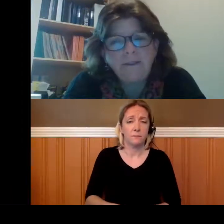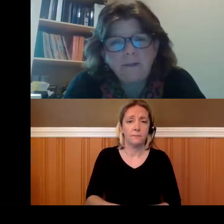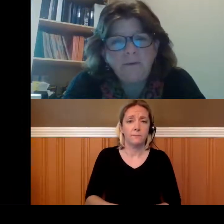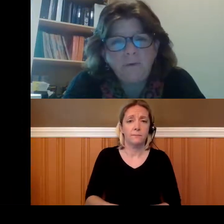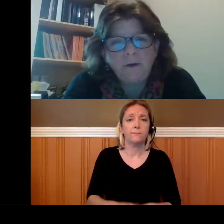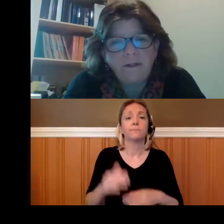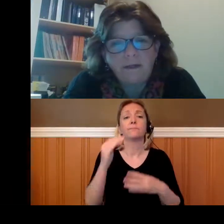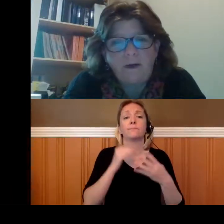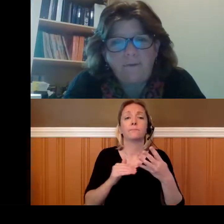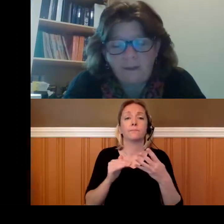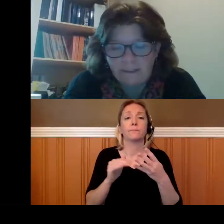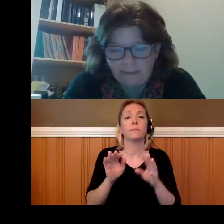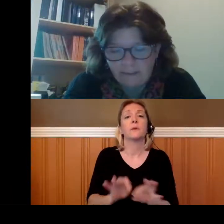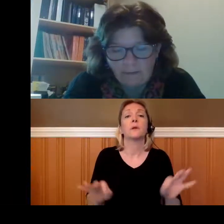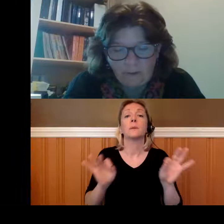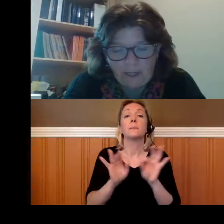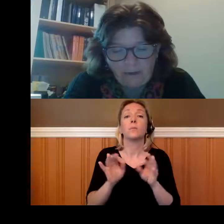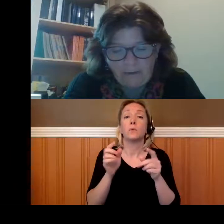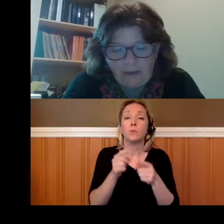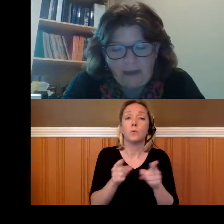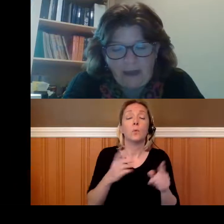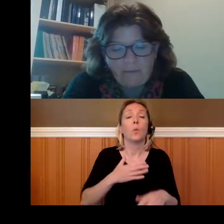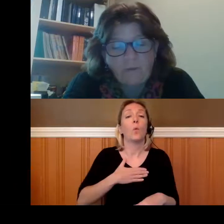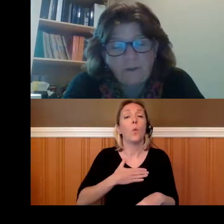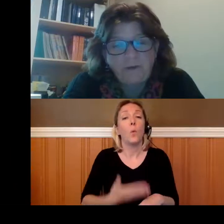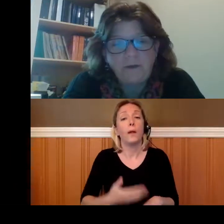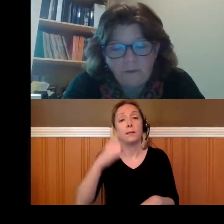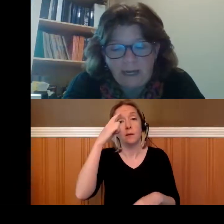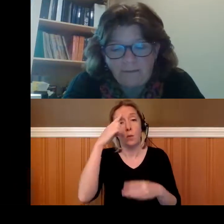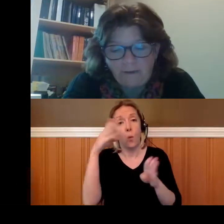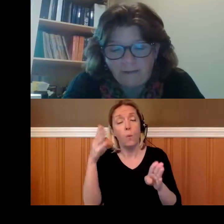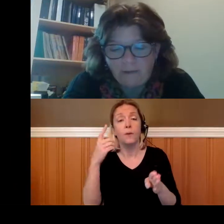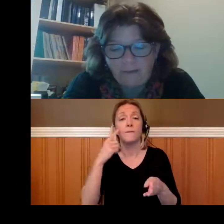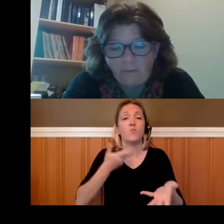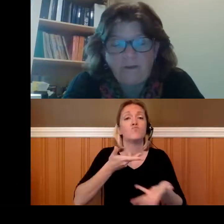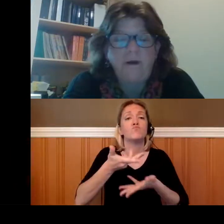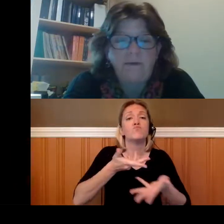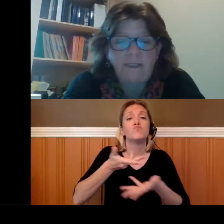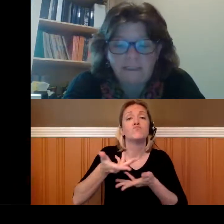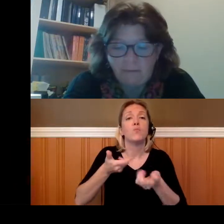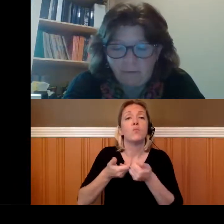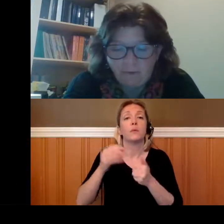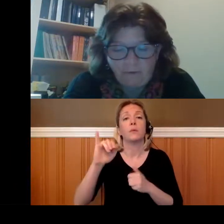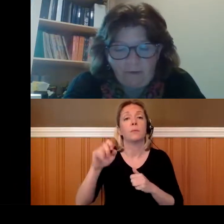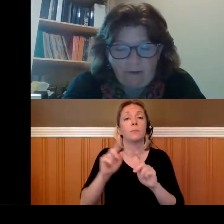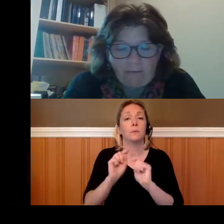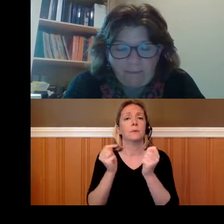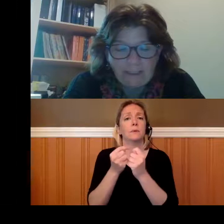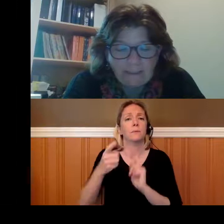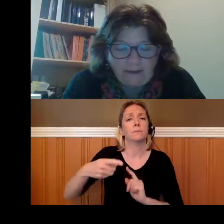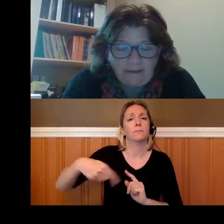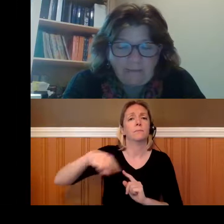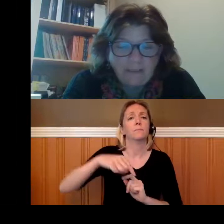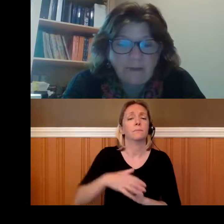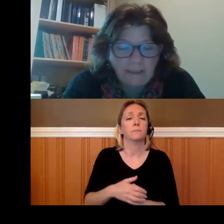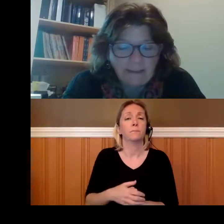that you have a willingness to communicate. And we want you to communicate effectively with your IEP team members, because the best plans